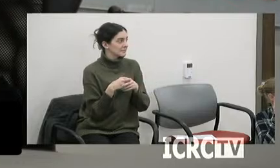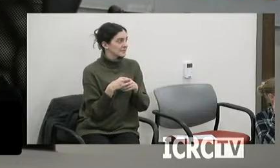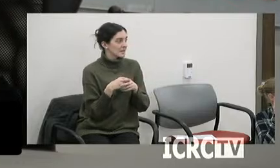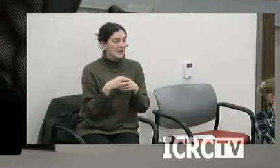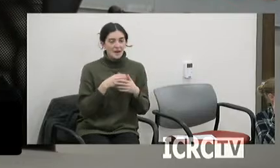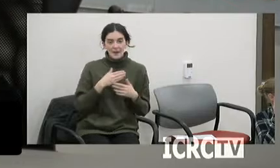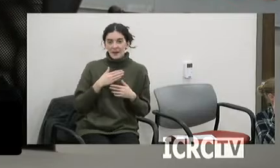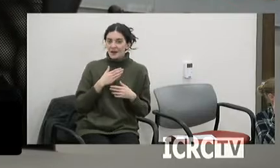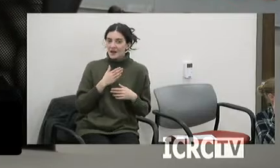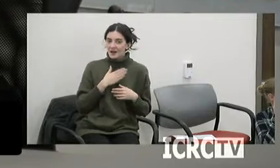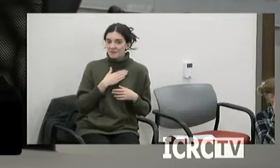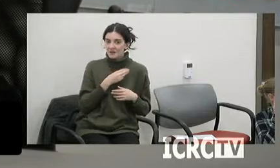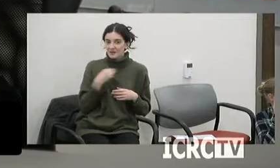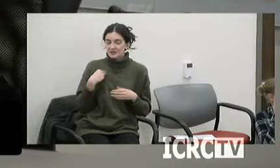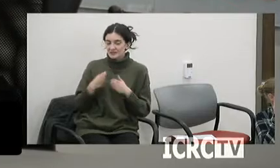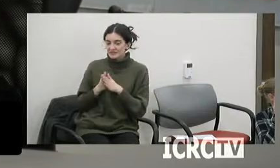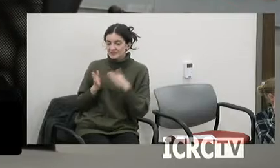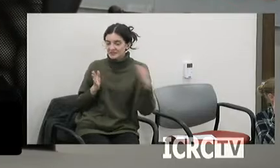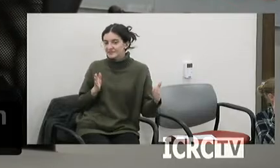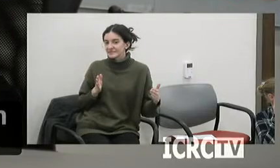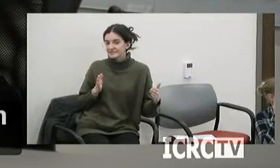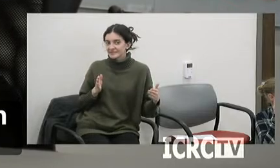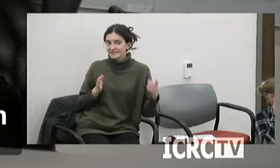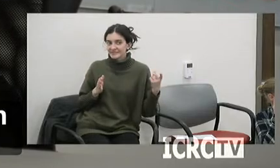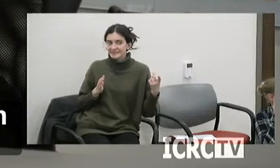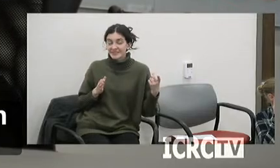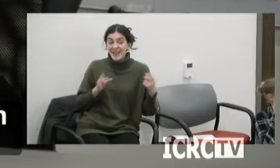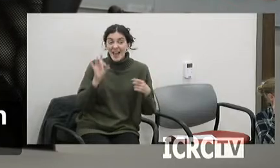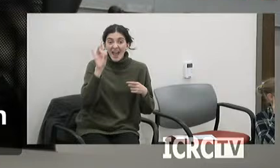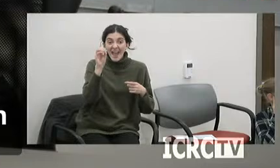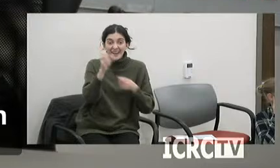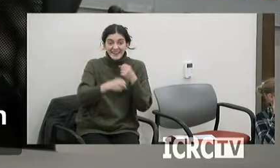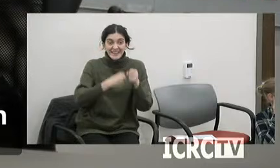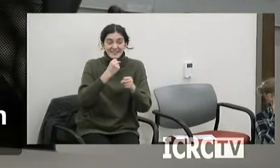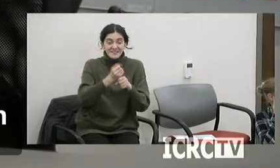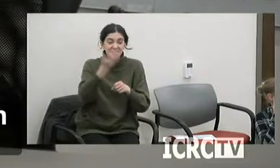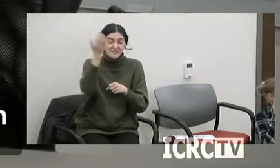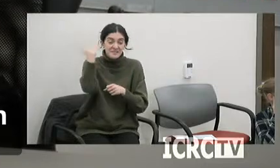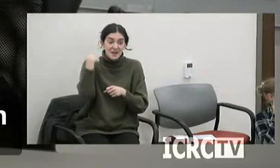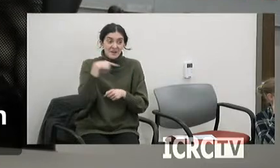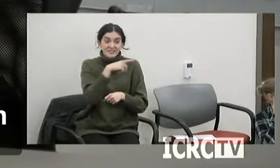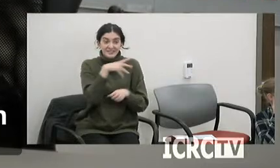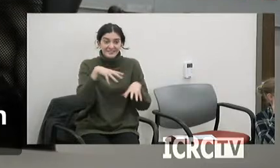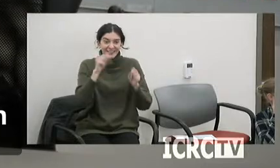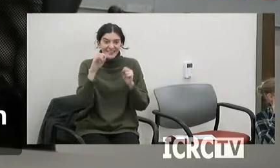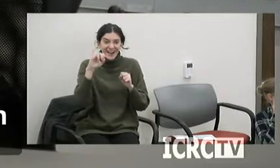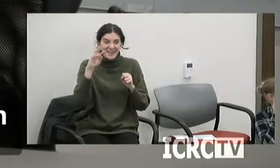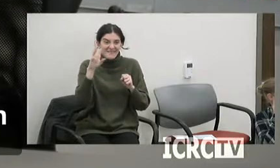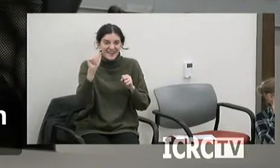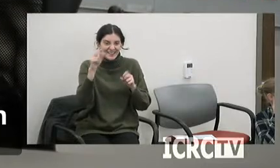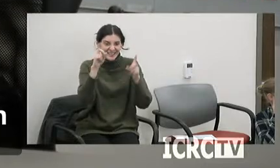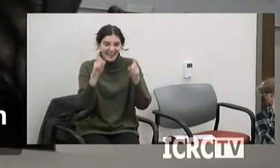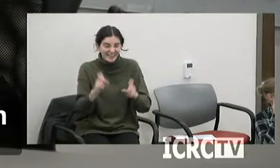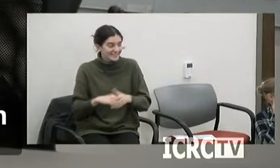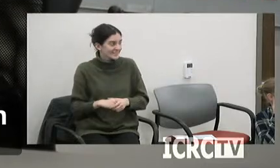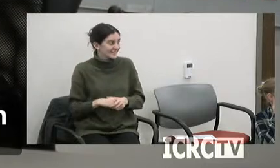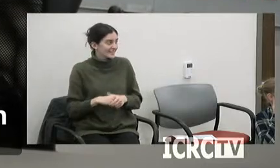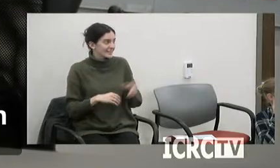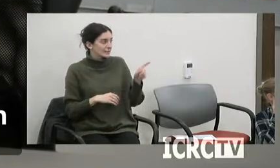just mentioned 80 years ago he took the Iowa test, so it's been around for a while. Before Iowa was a